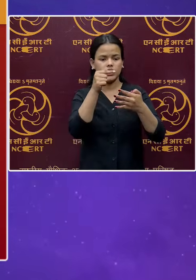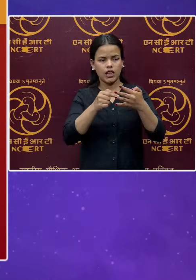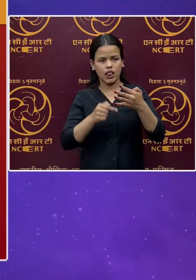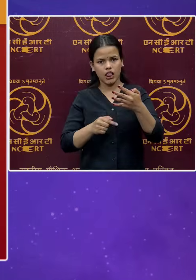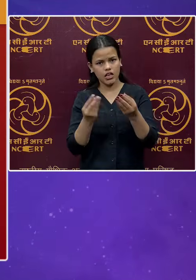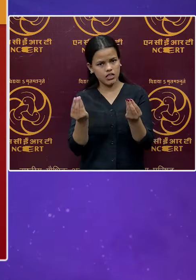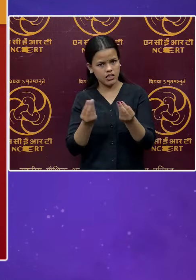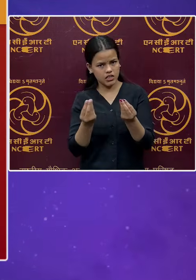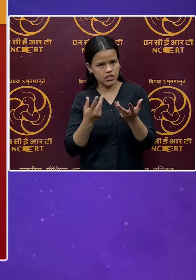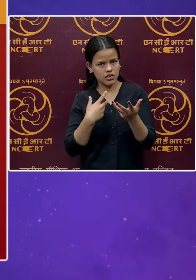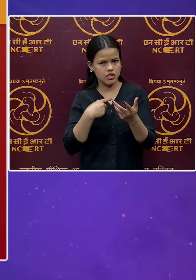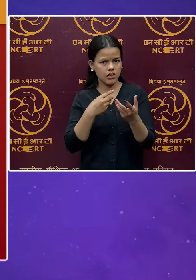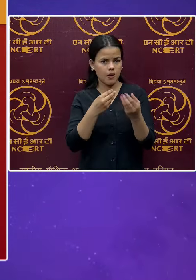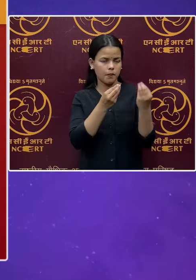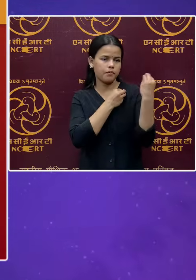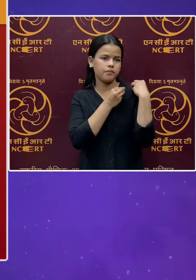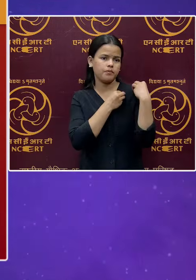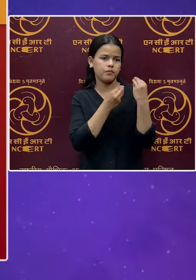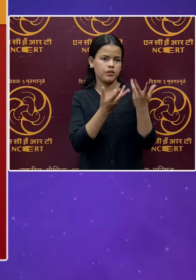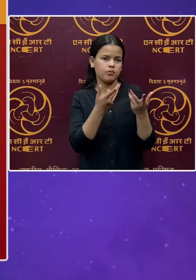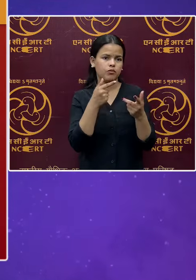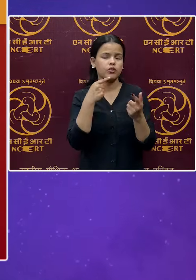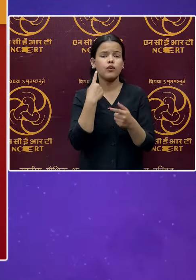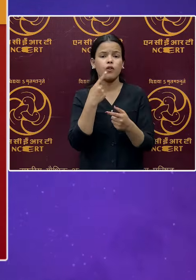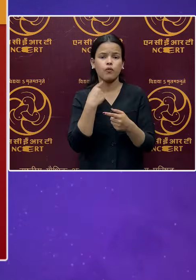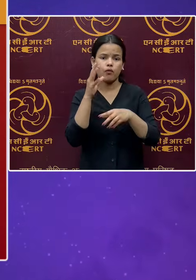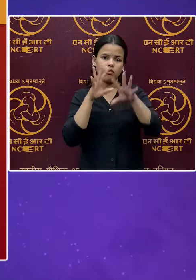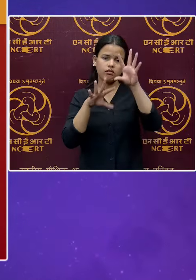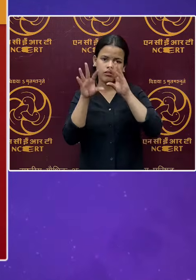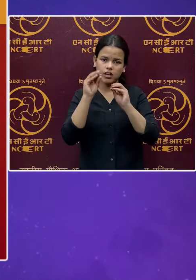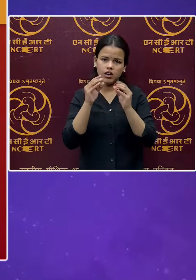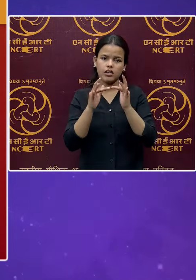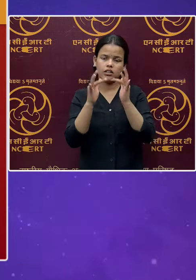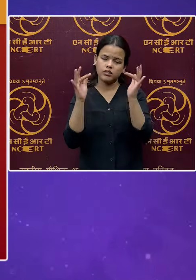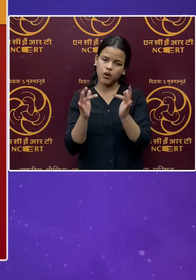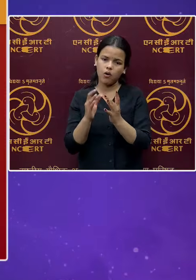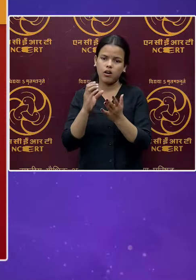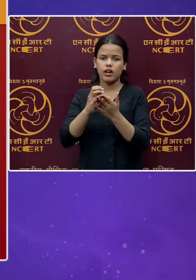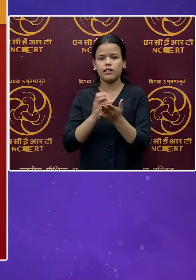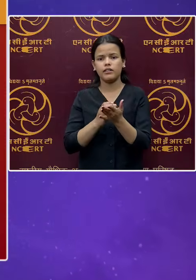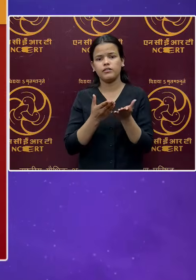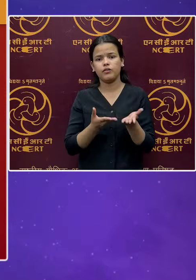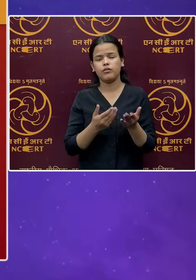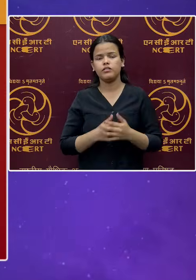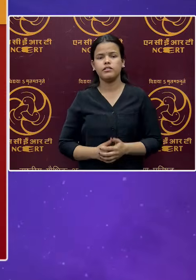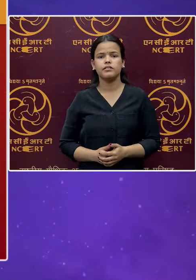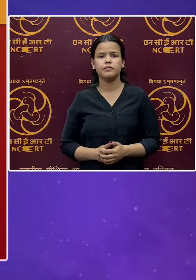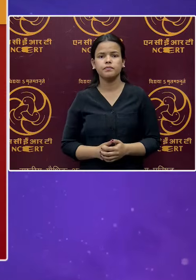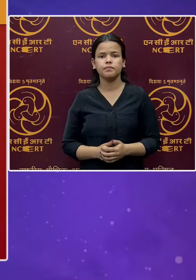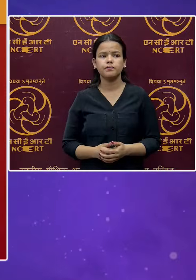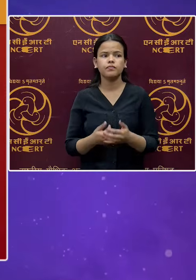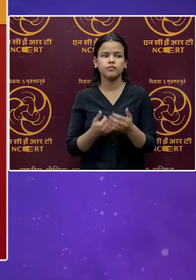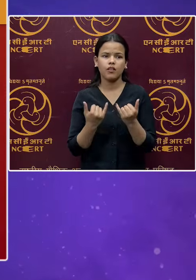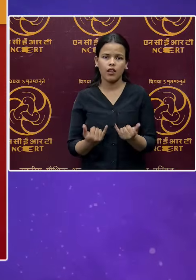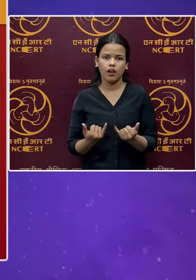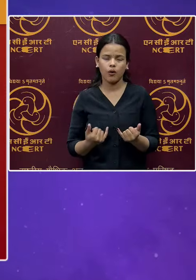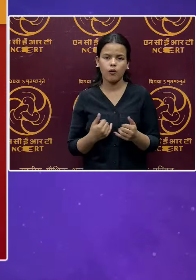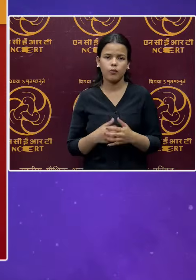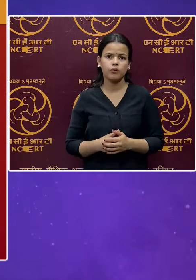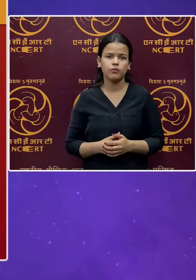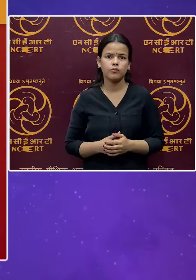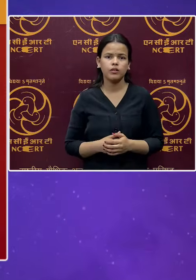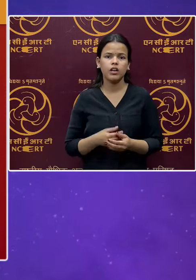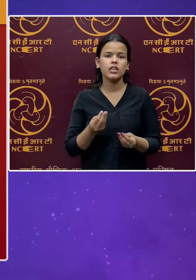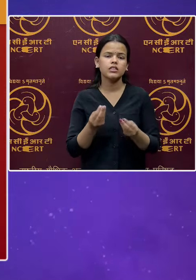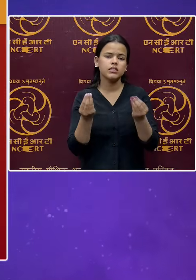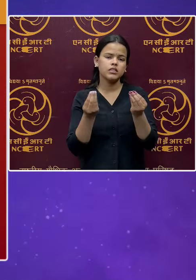the key roles of the learners in any online course platform. Now, these are